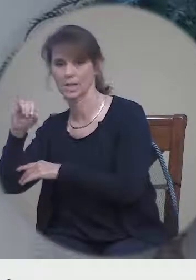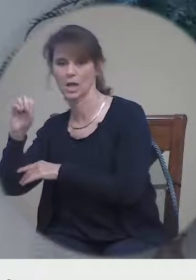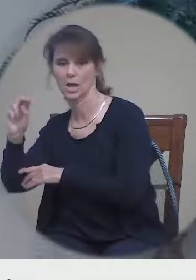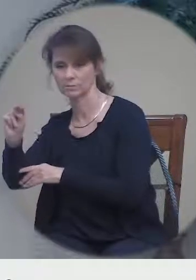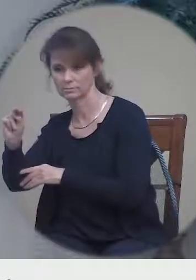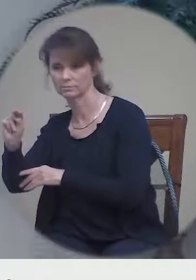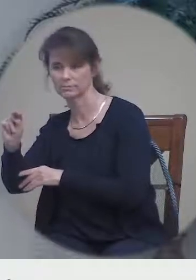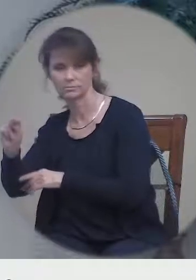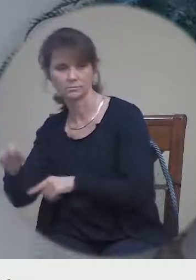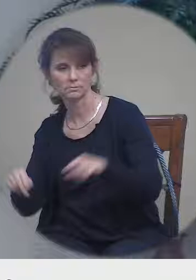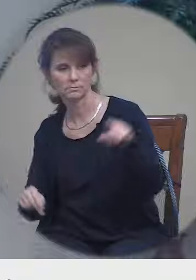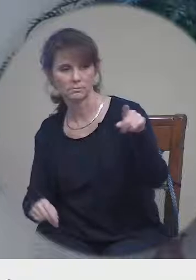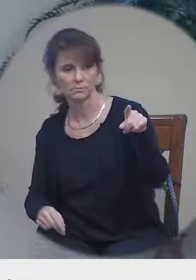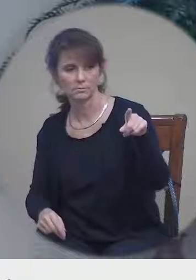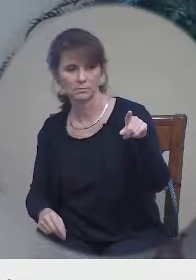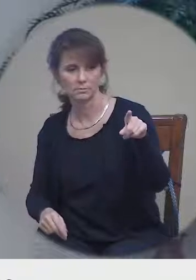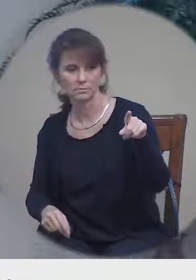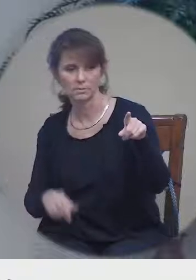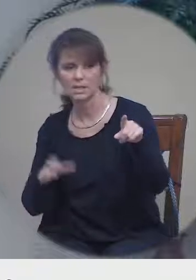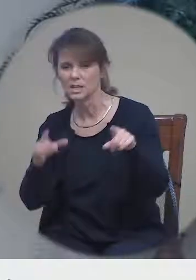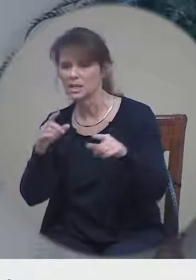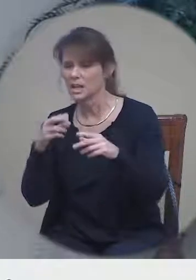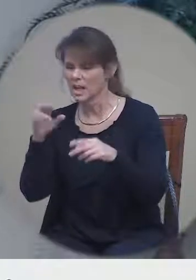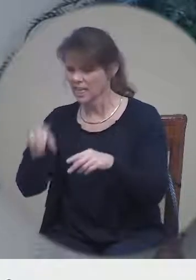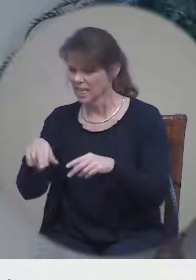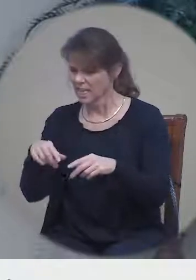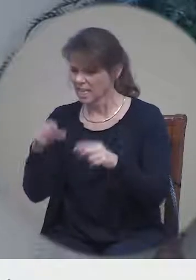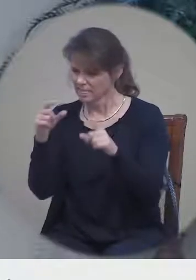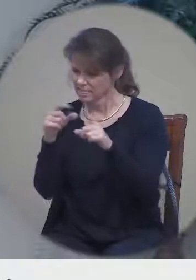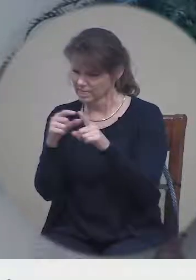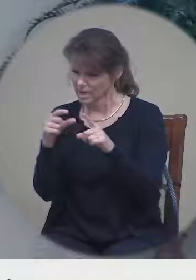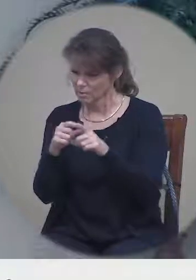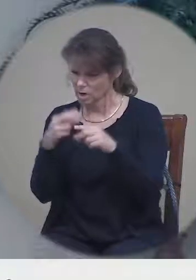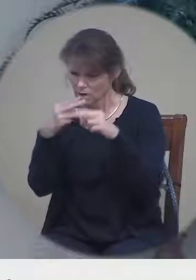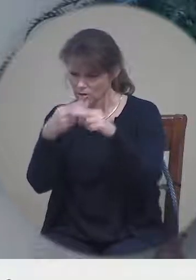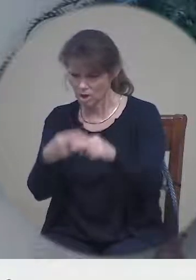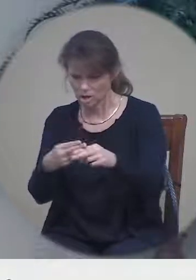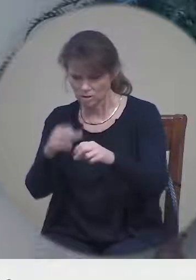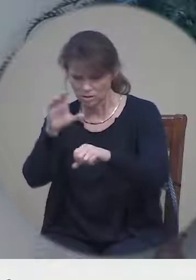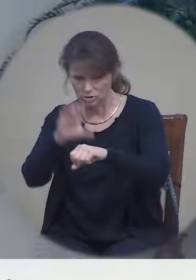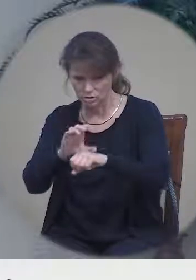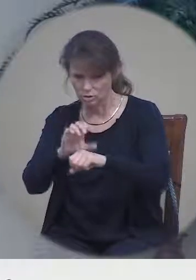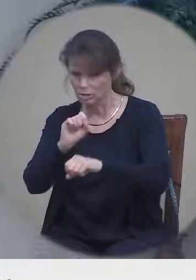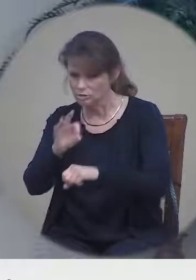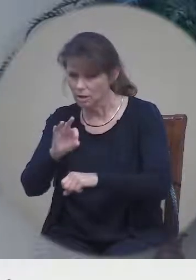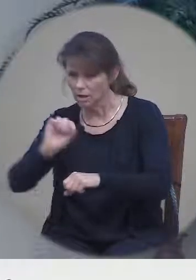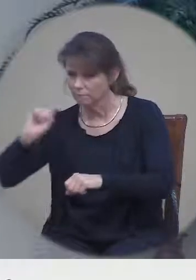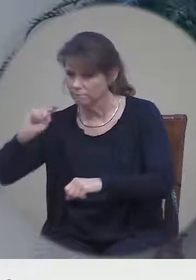Jesus as being the firstborn. And Right. But I actually think in the context, it's when